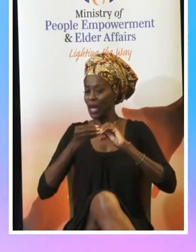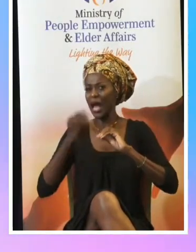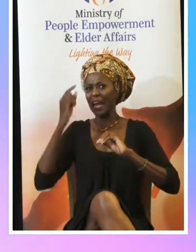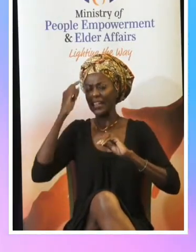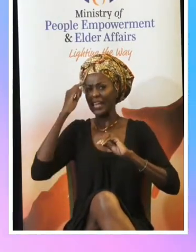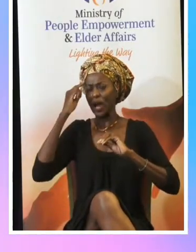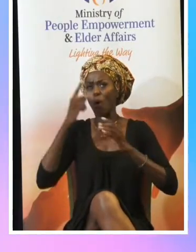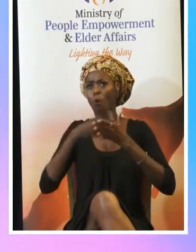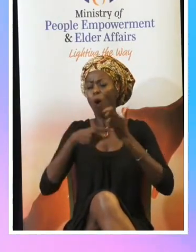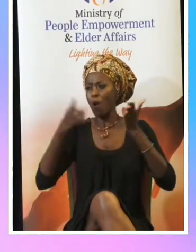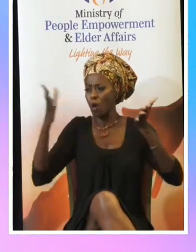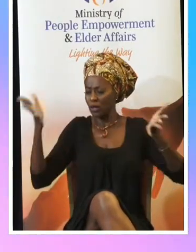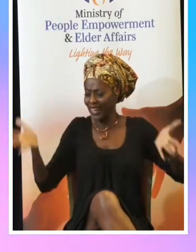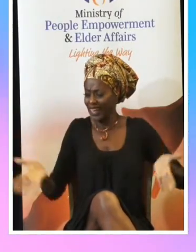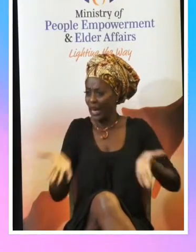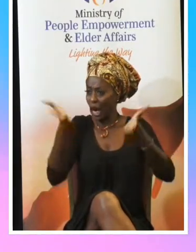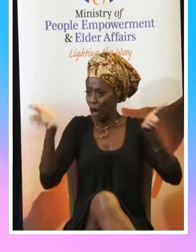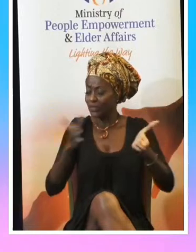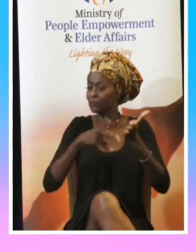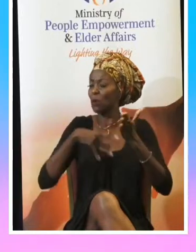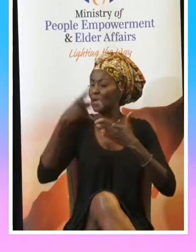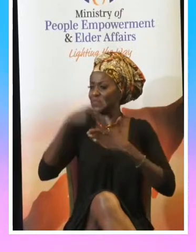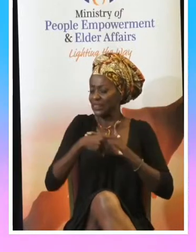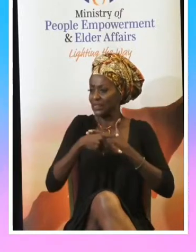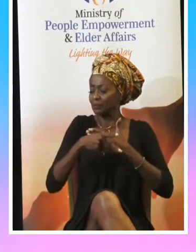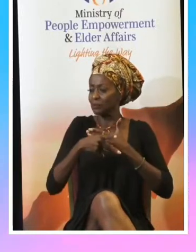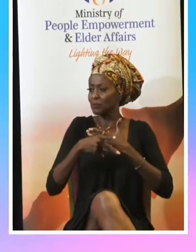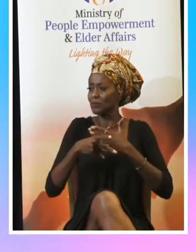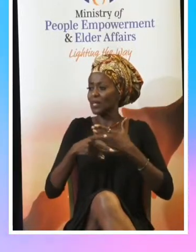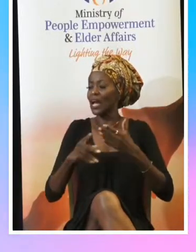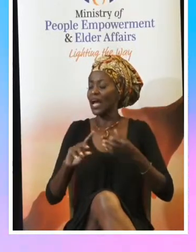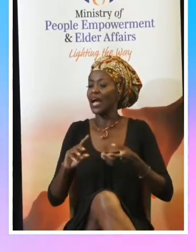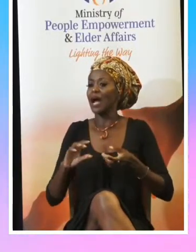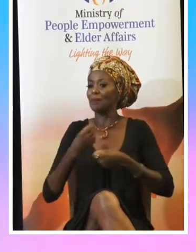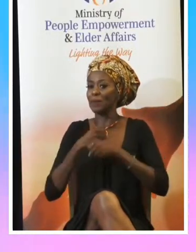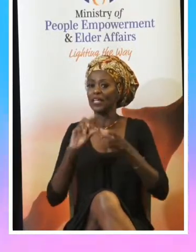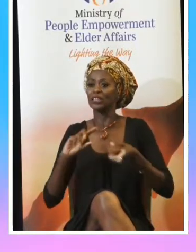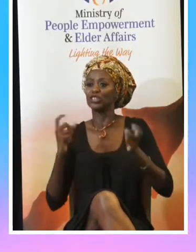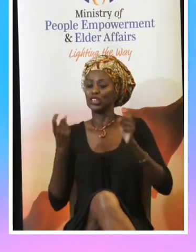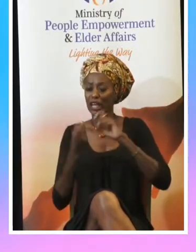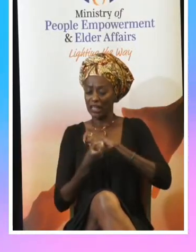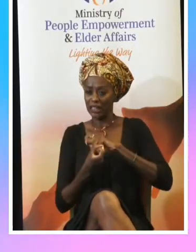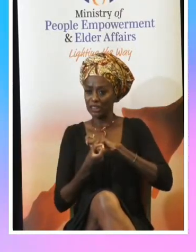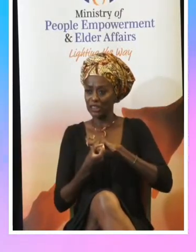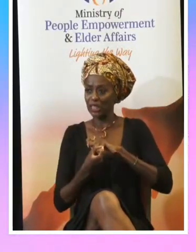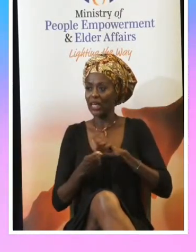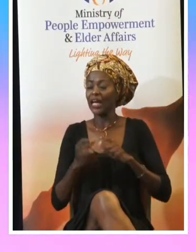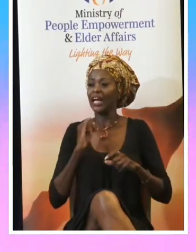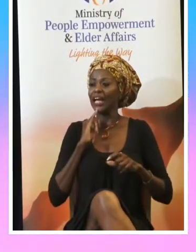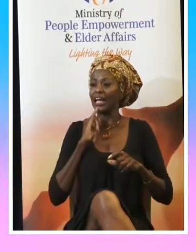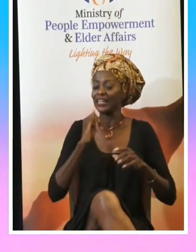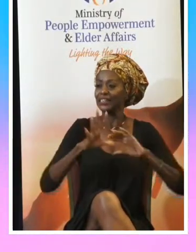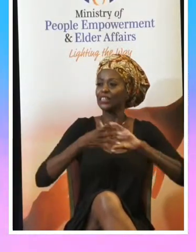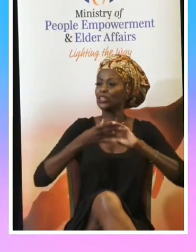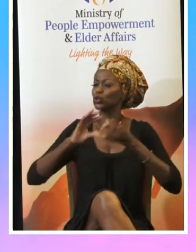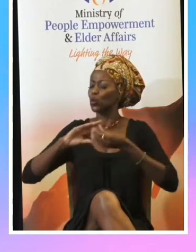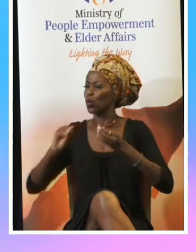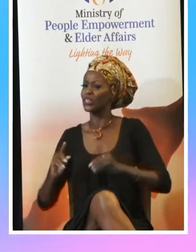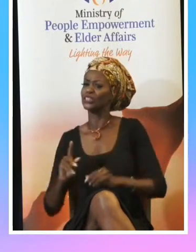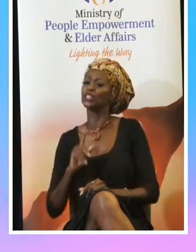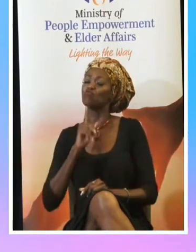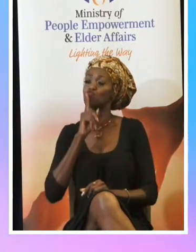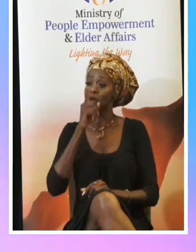to drive change and what's going to move the hearts of people is actually story. The authentic, genuine